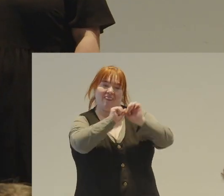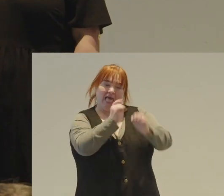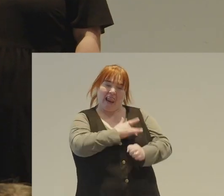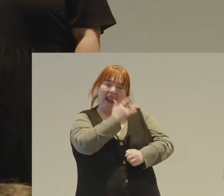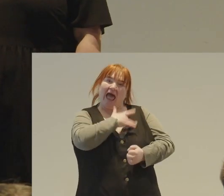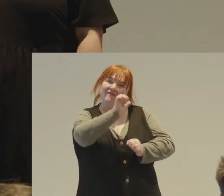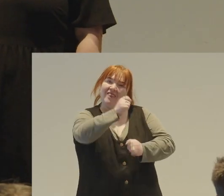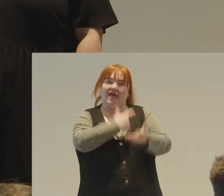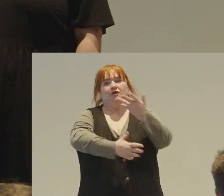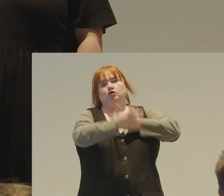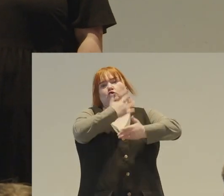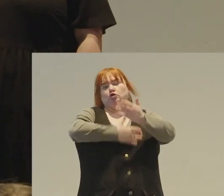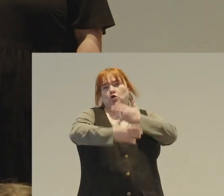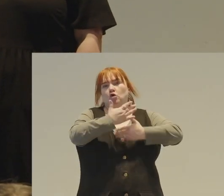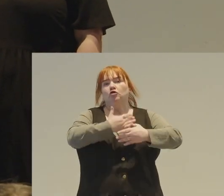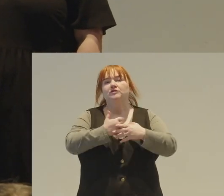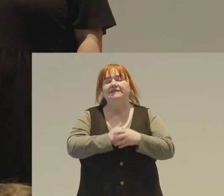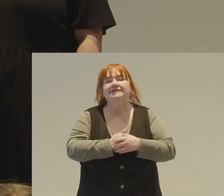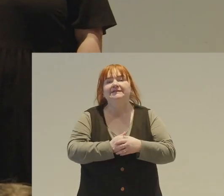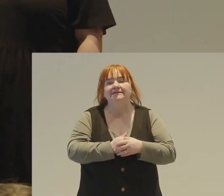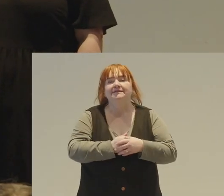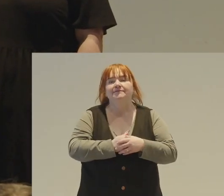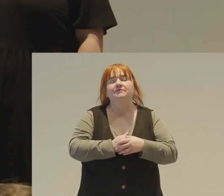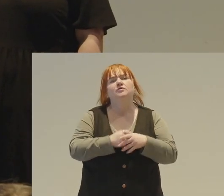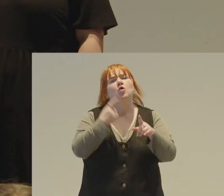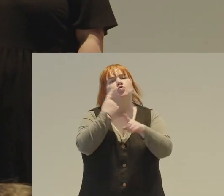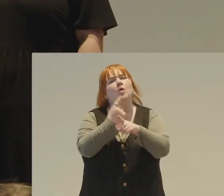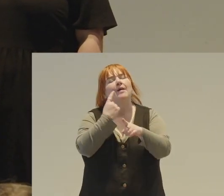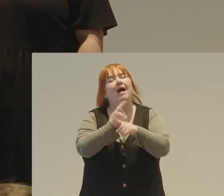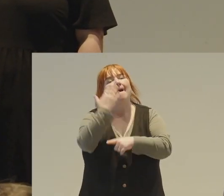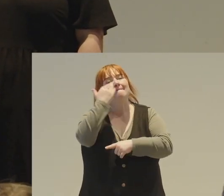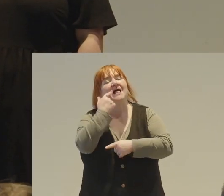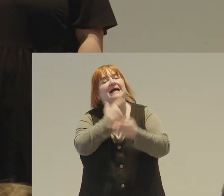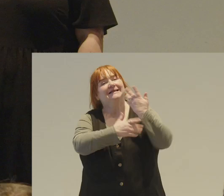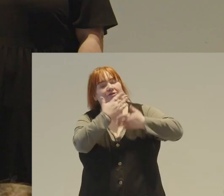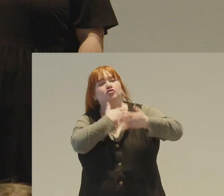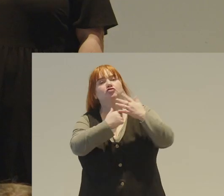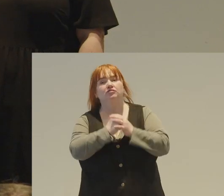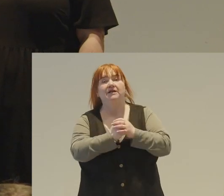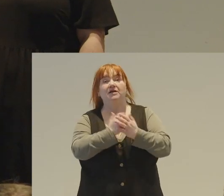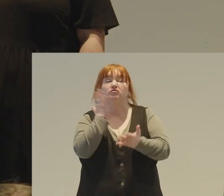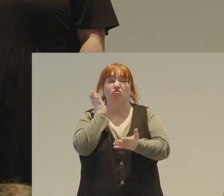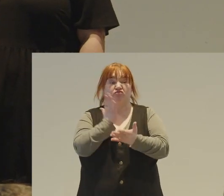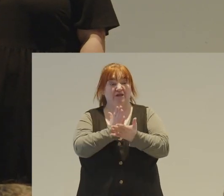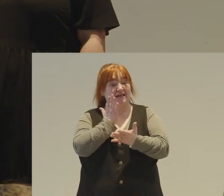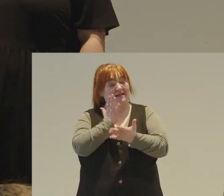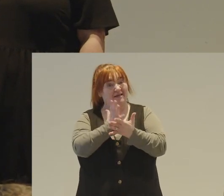no one known about these Black histories. So I'm trying to